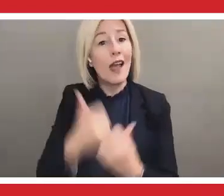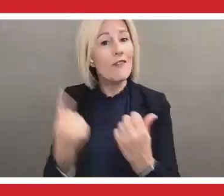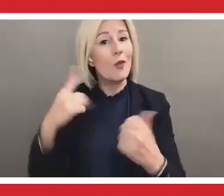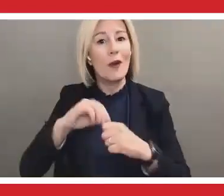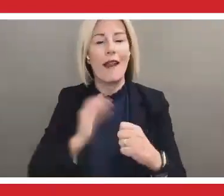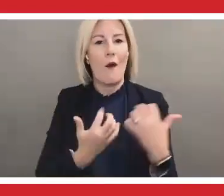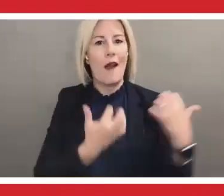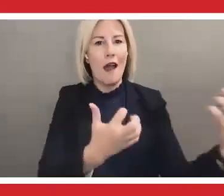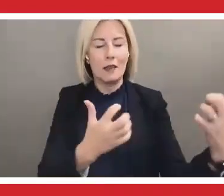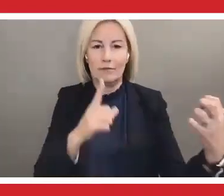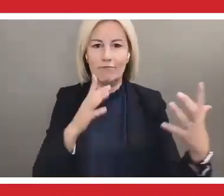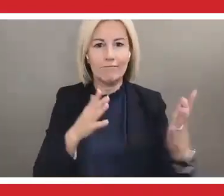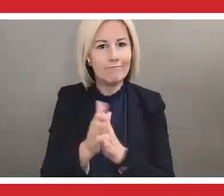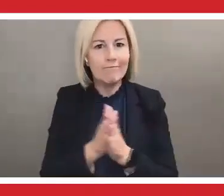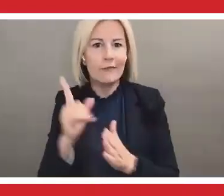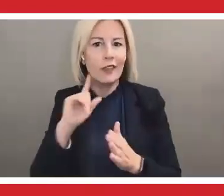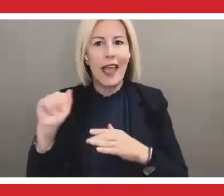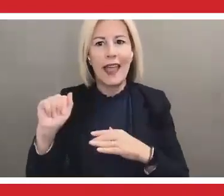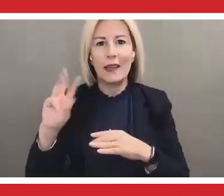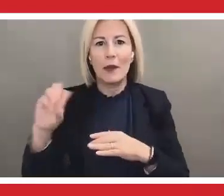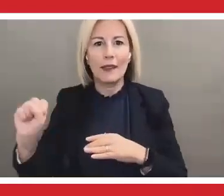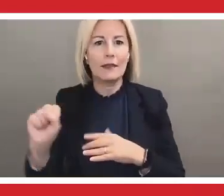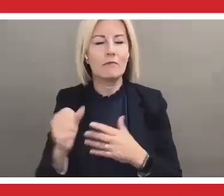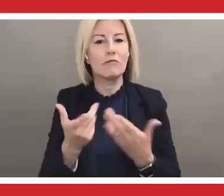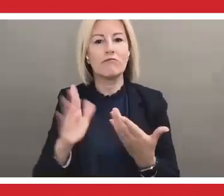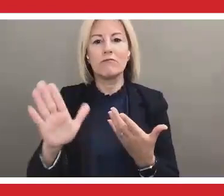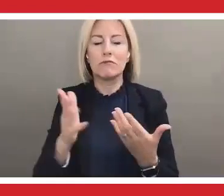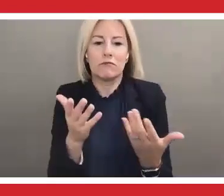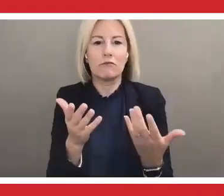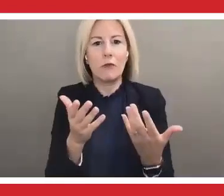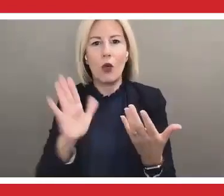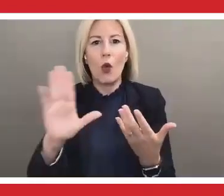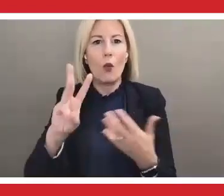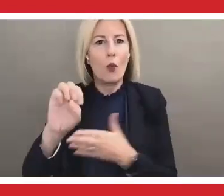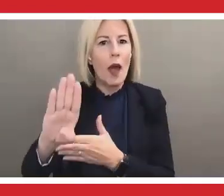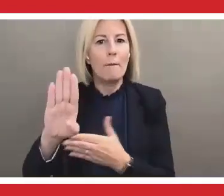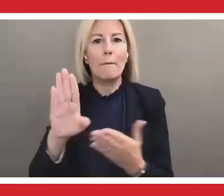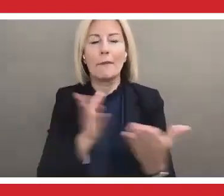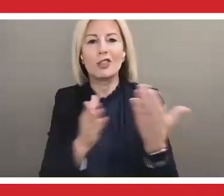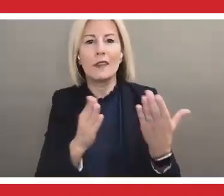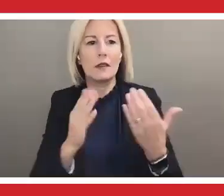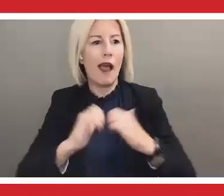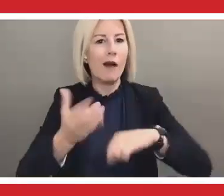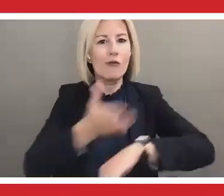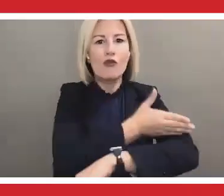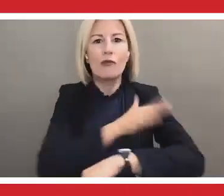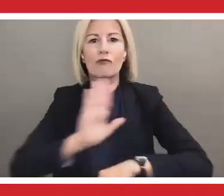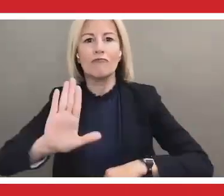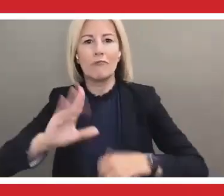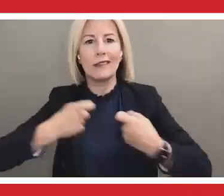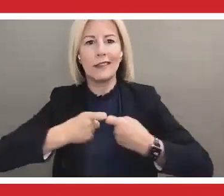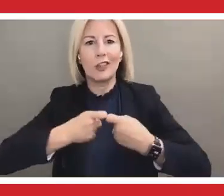hear how AWS, Amazon Web Services, is working to improve digital governance. Can you share some of this with